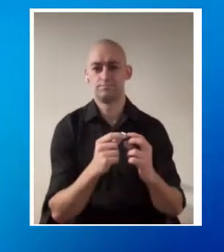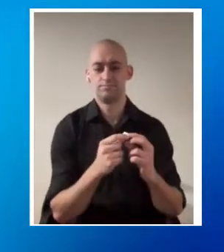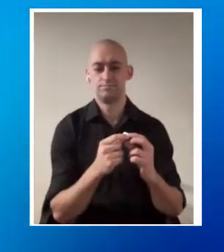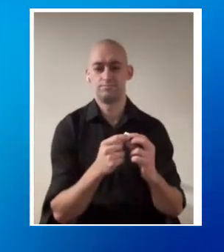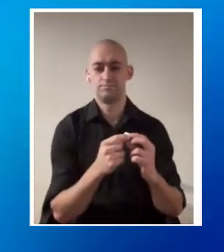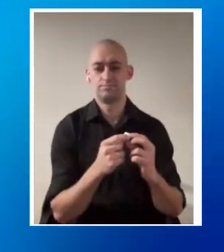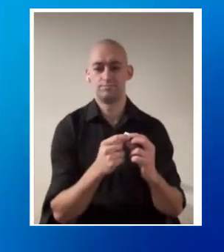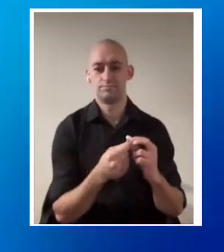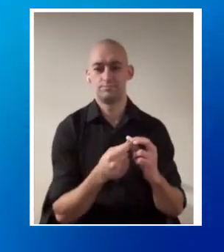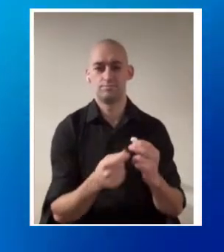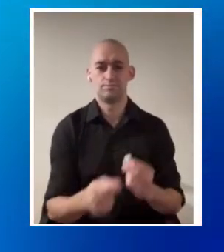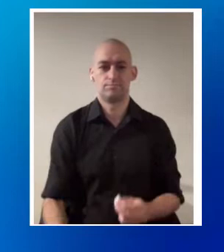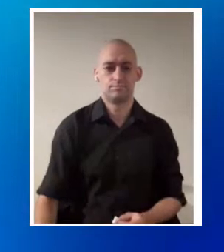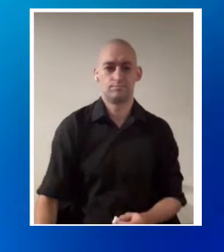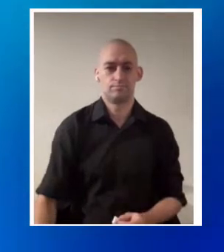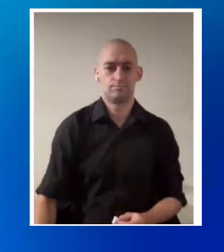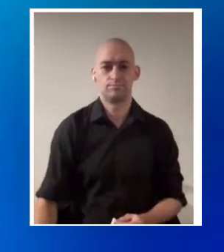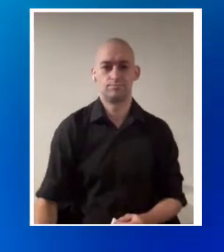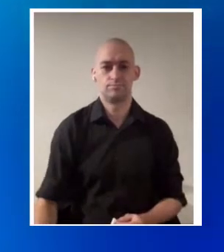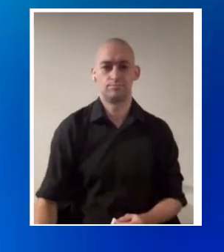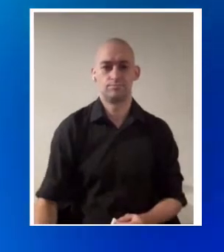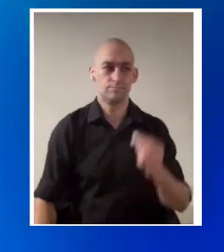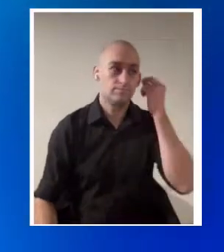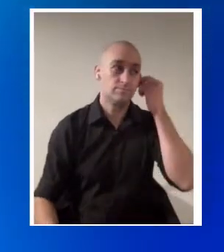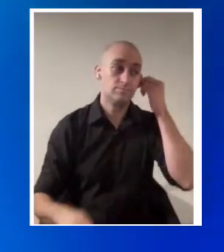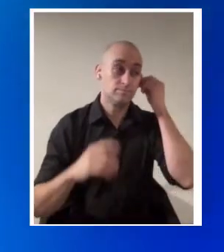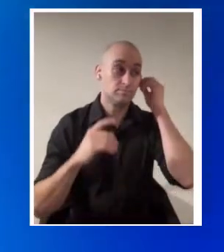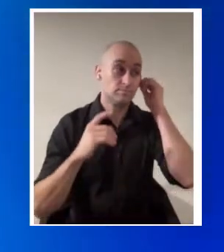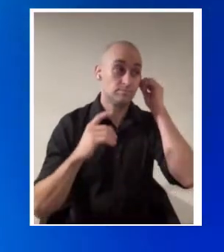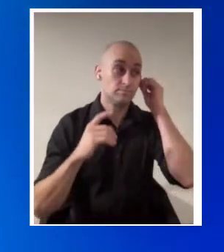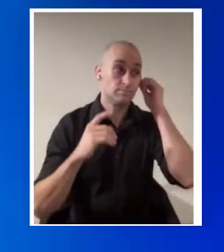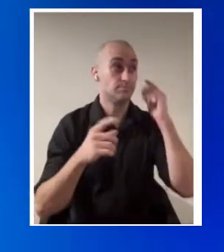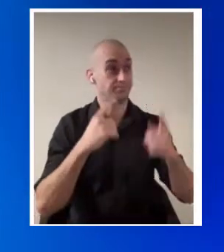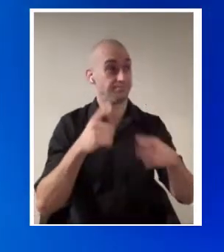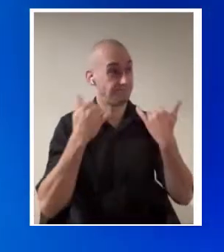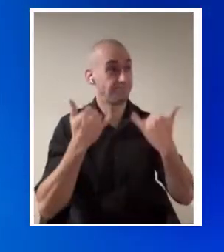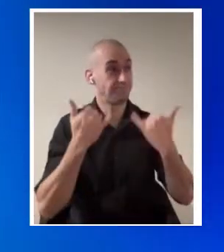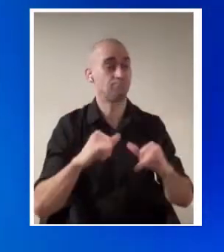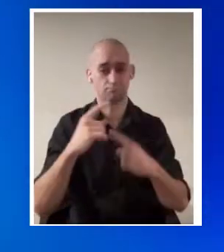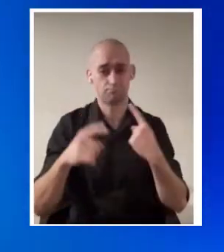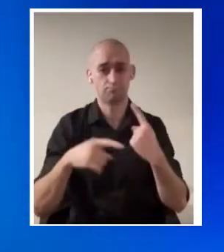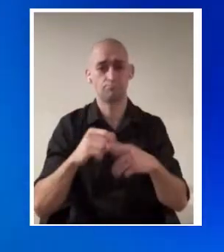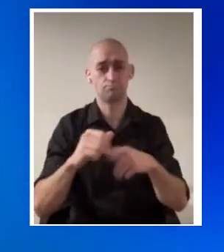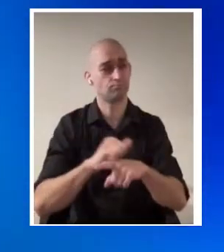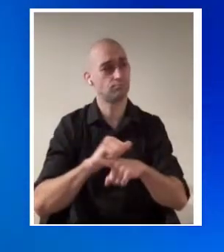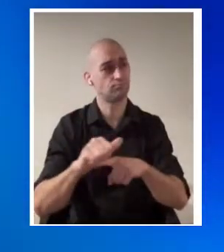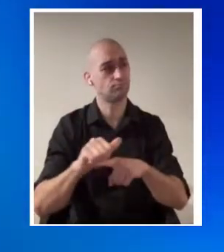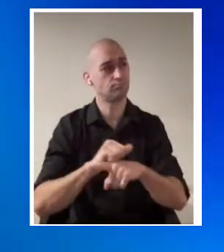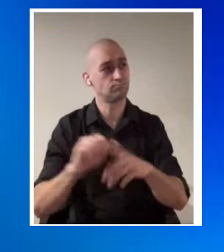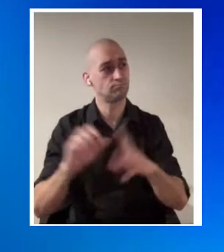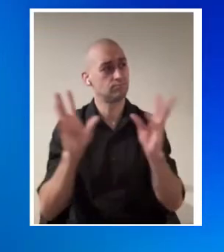Yes, all chat Okay. moderators must go Perfect. into WOVA and register themselves.